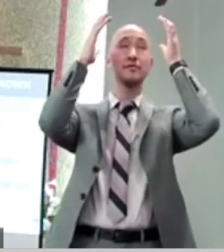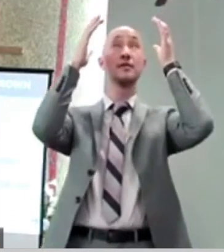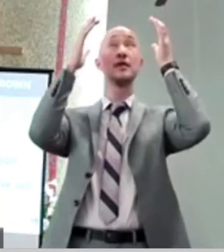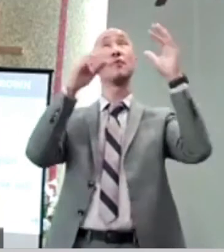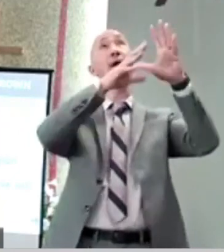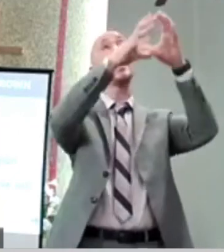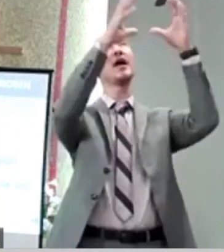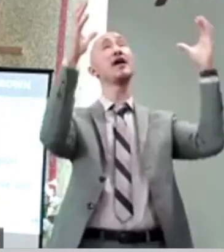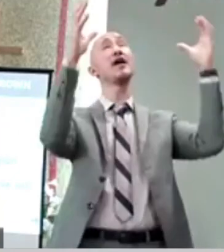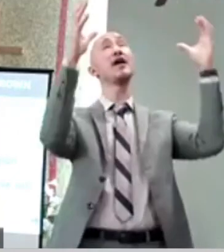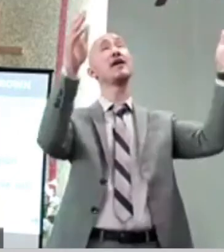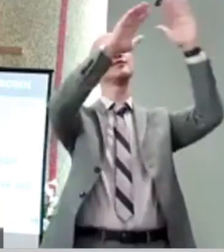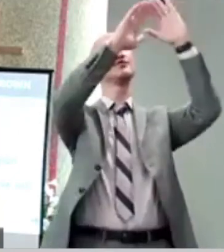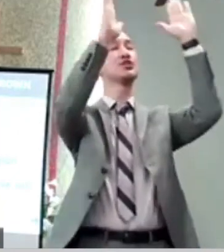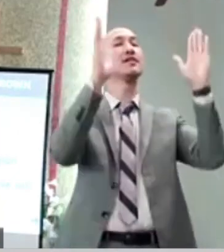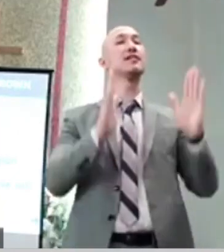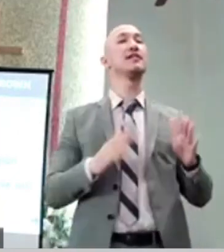crown,